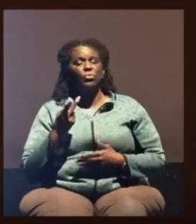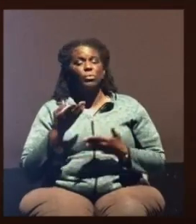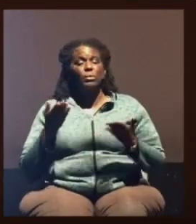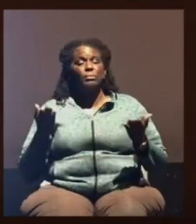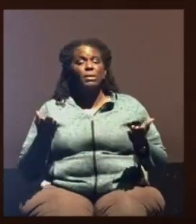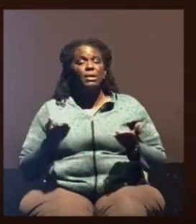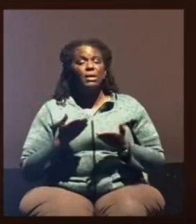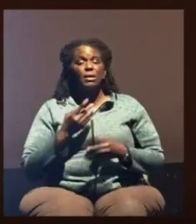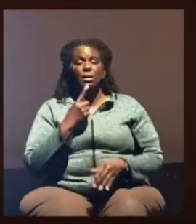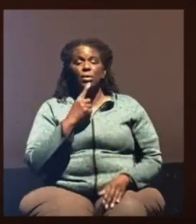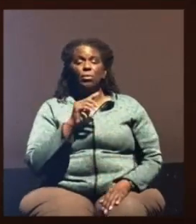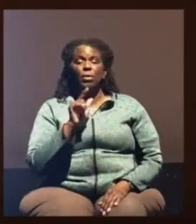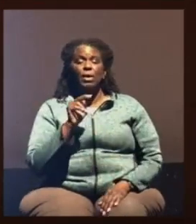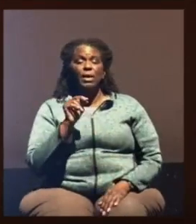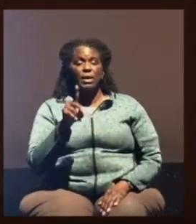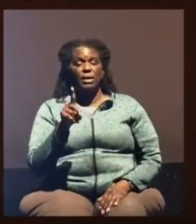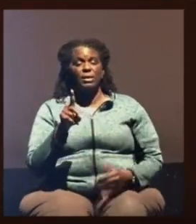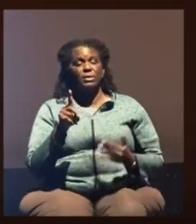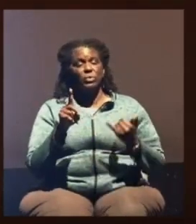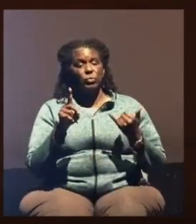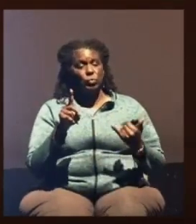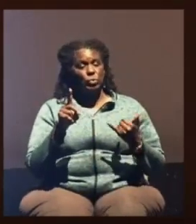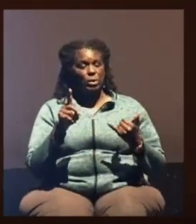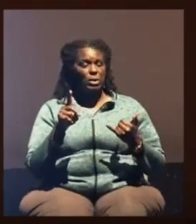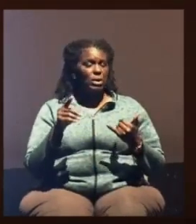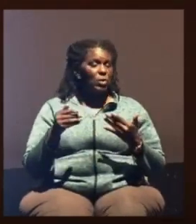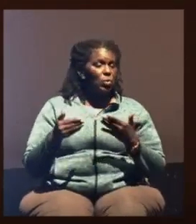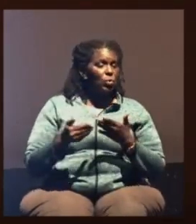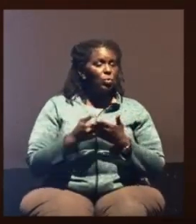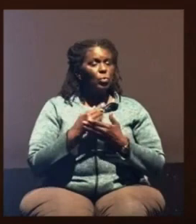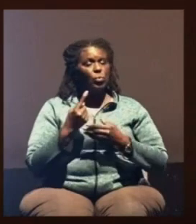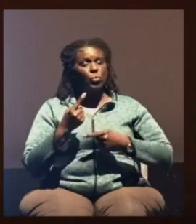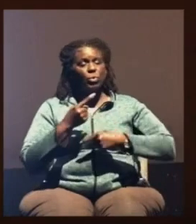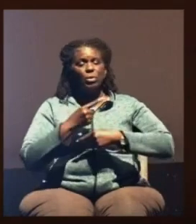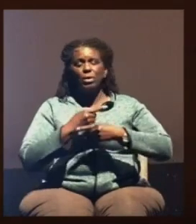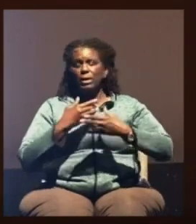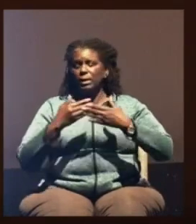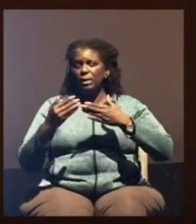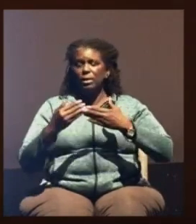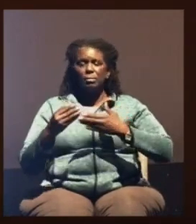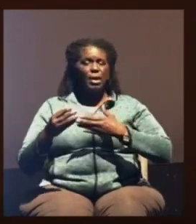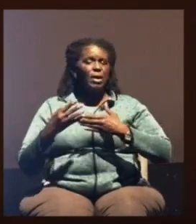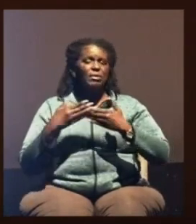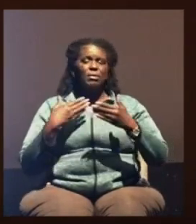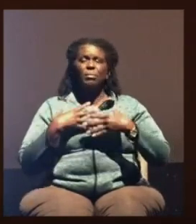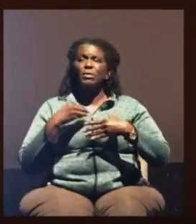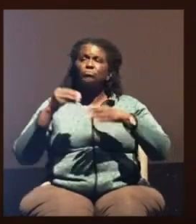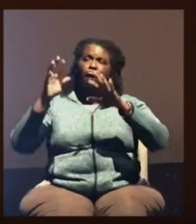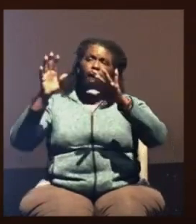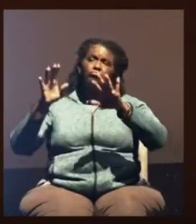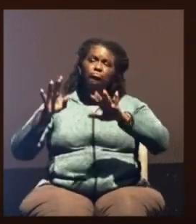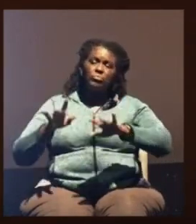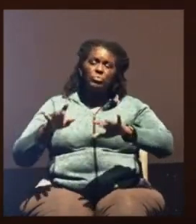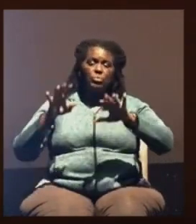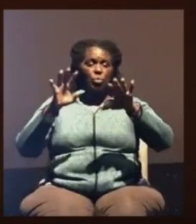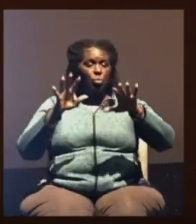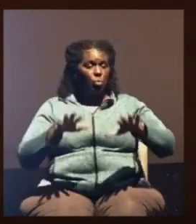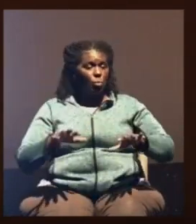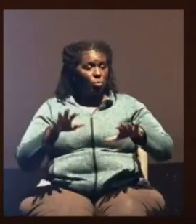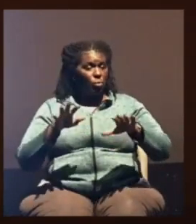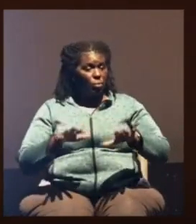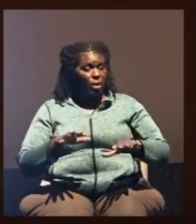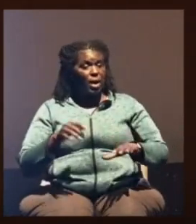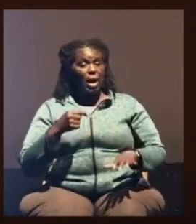in Redlands on this day of renewal. Renewal despite the snow in the mountains, despite the rain early on. I say back in